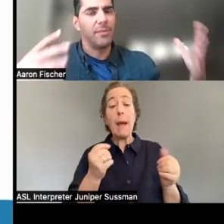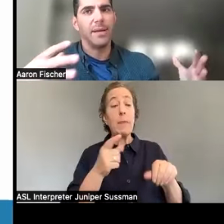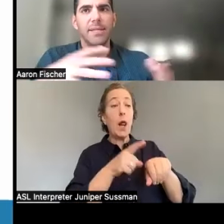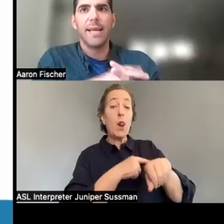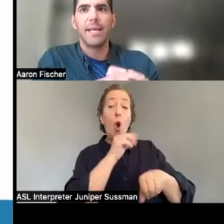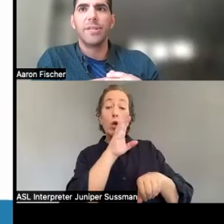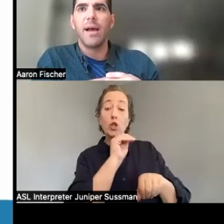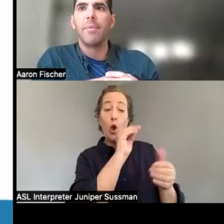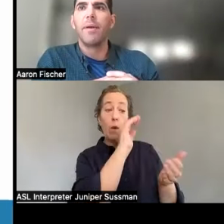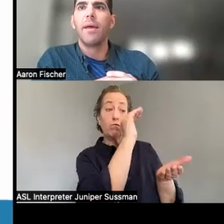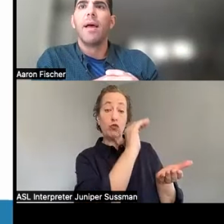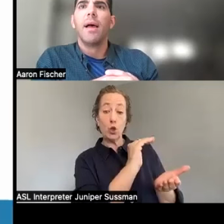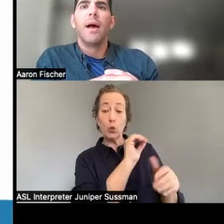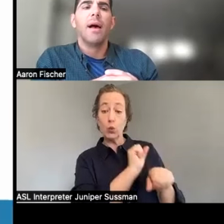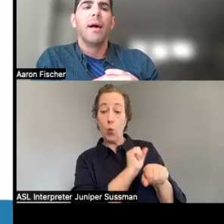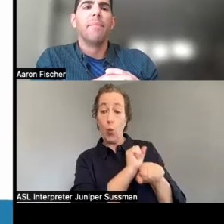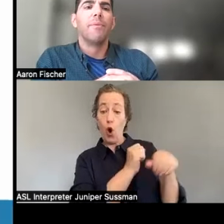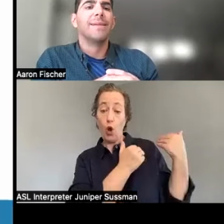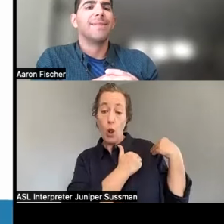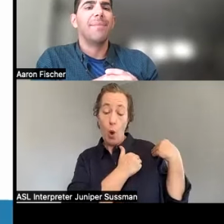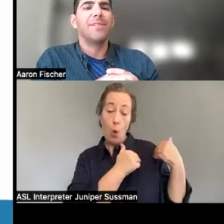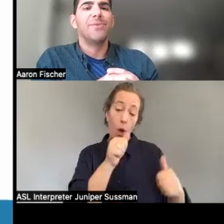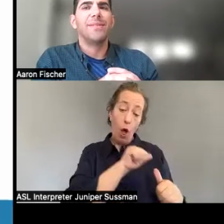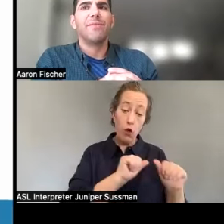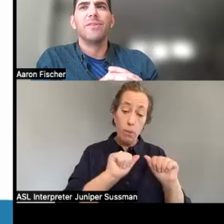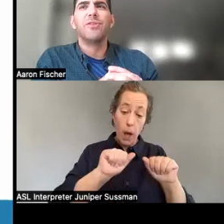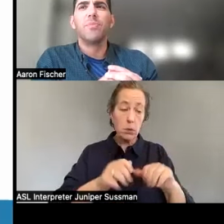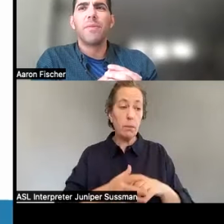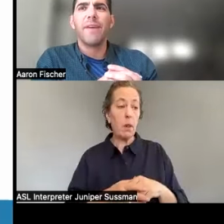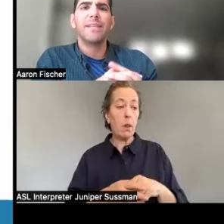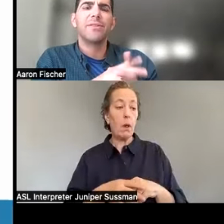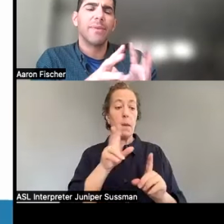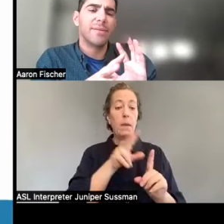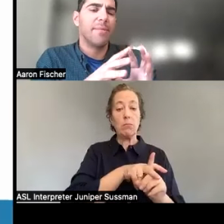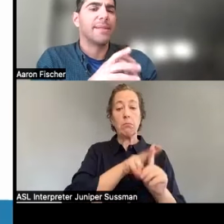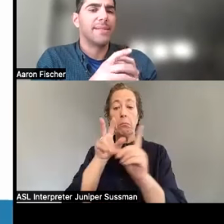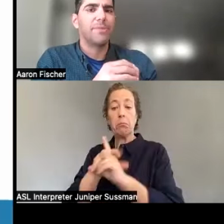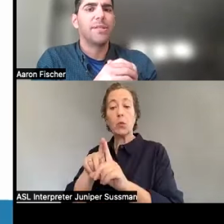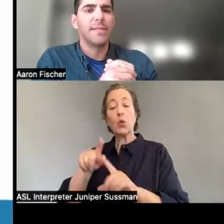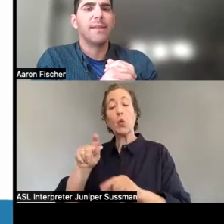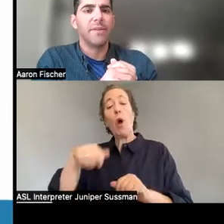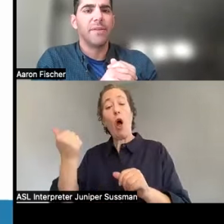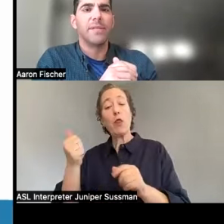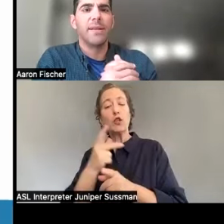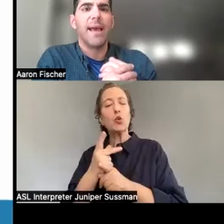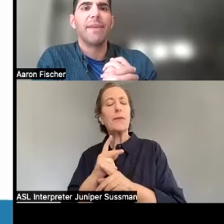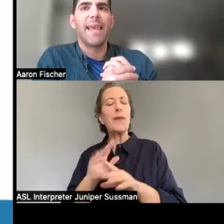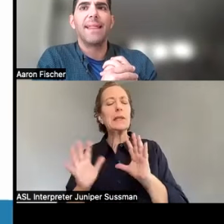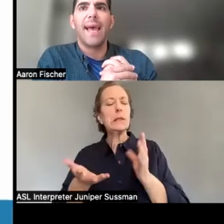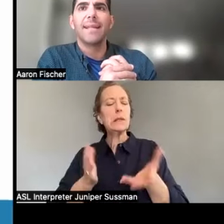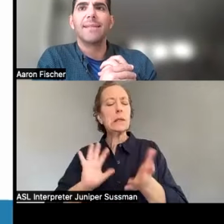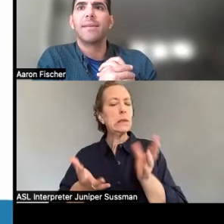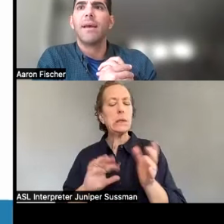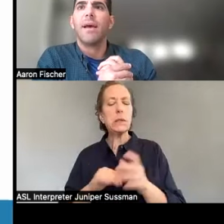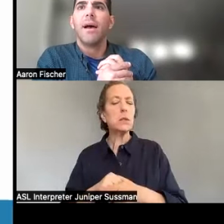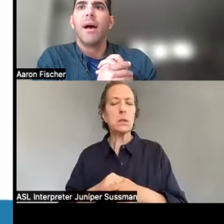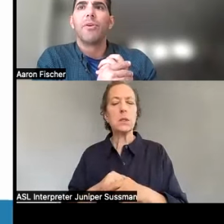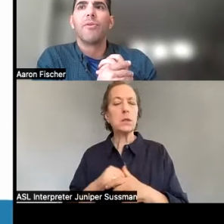as someone else in that job. Reassignment to a different supervisor. With some exceptions, it's difficult to navigate